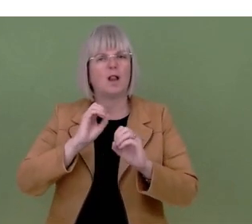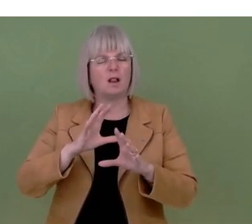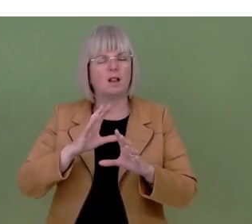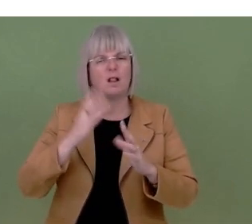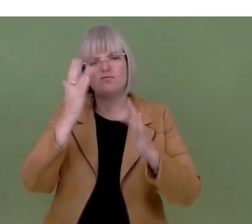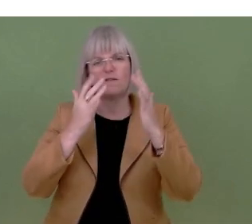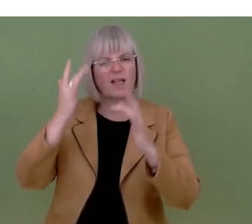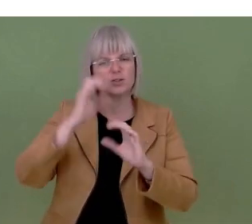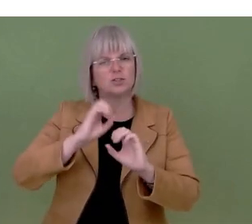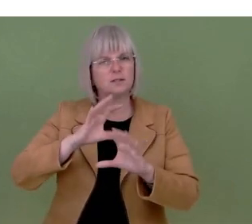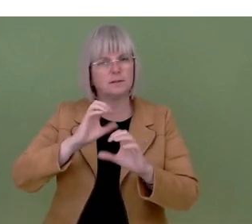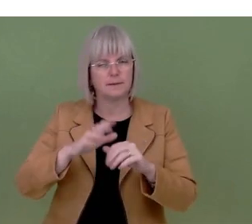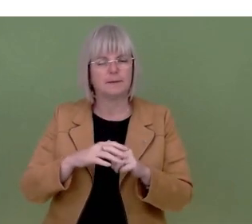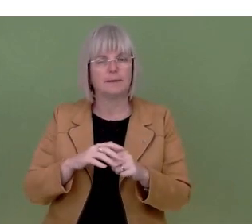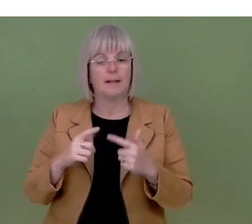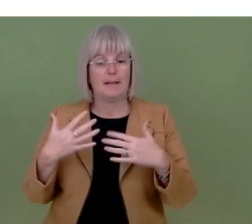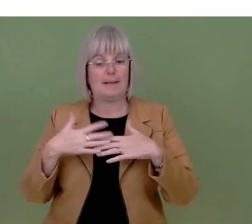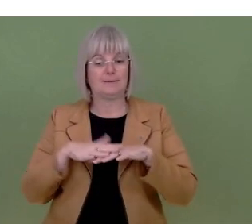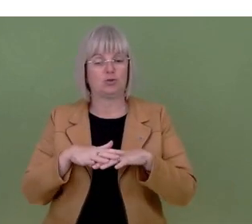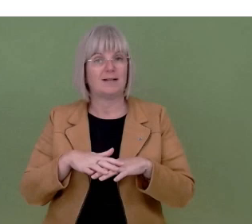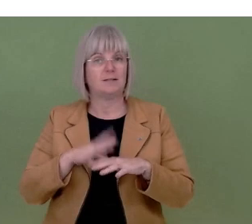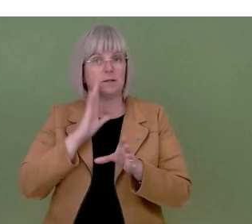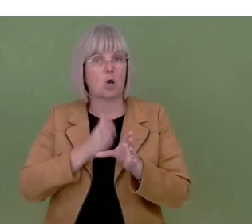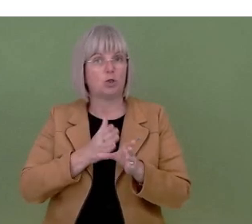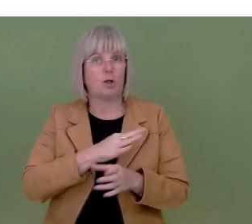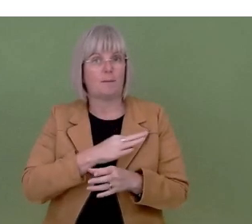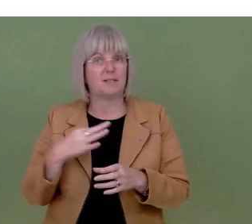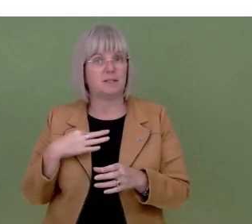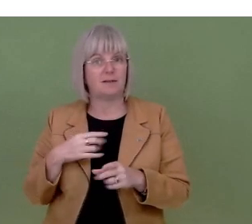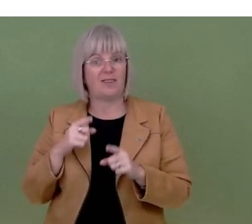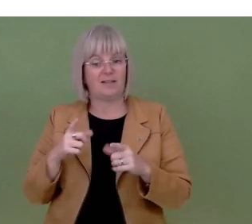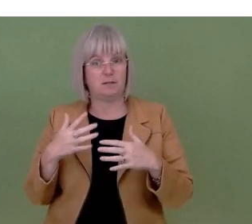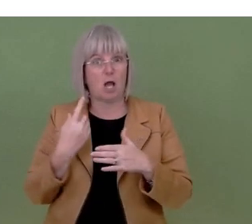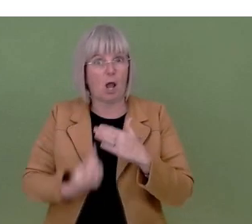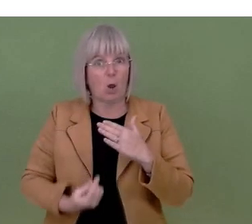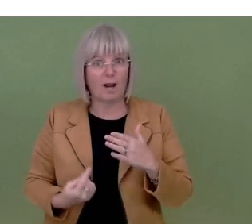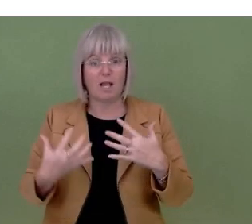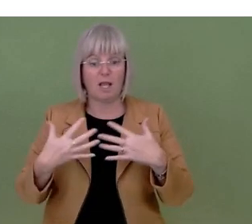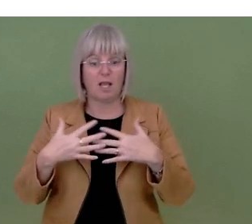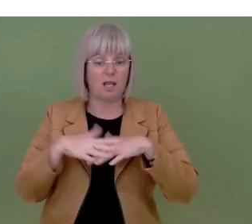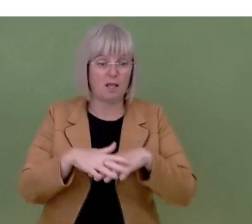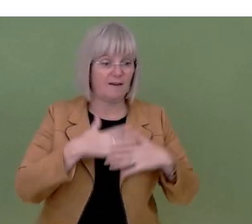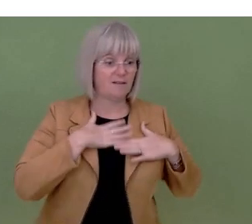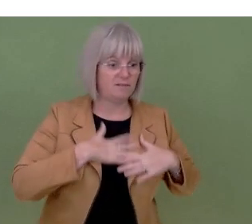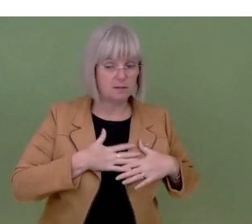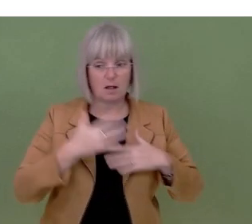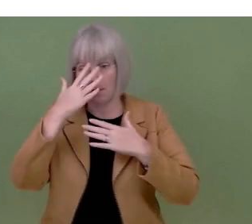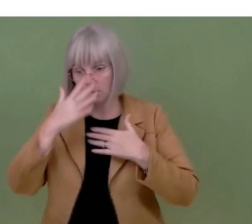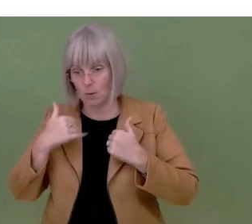Integrated psychological medicine approach is not just about integrating physical and mental health services, but actually